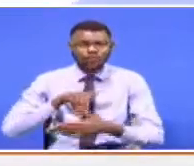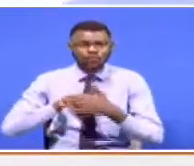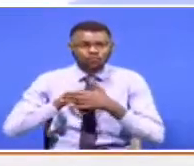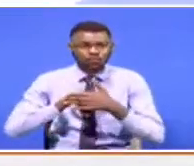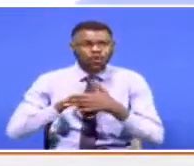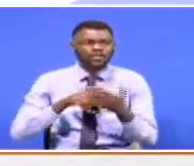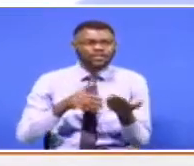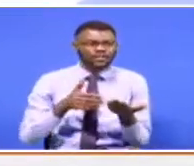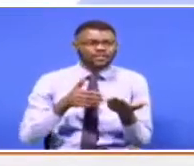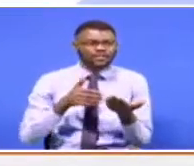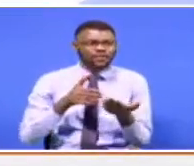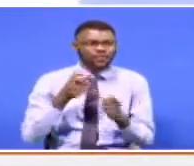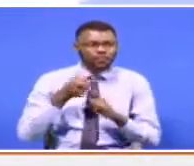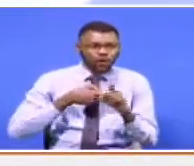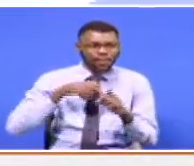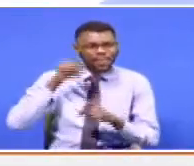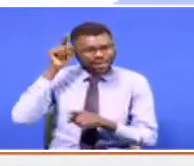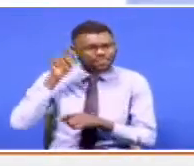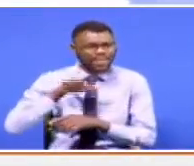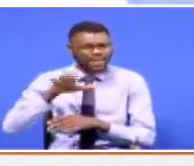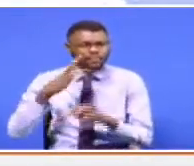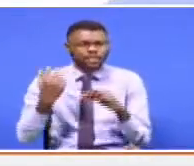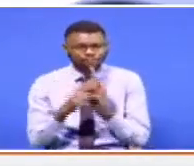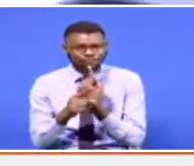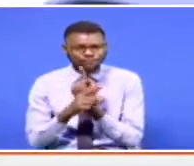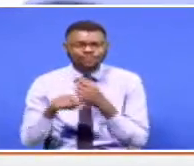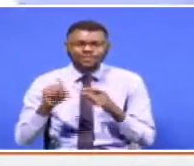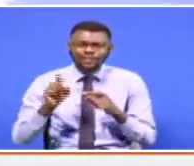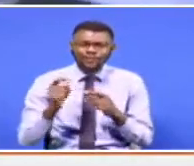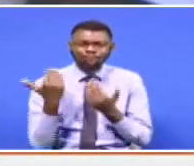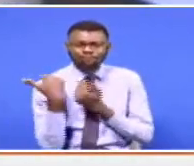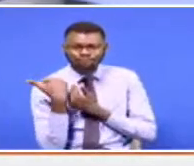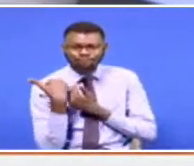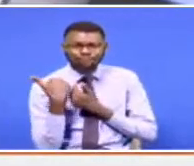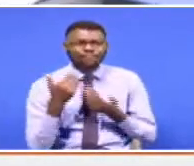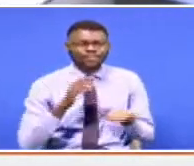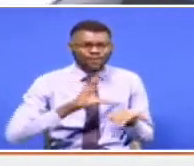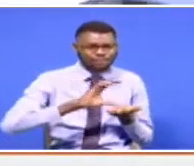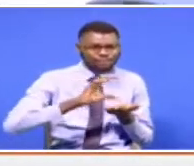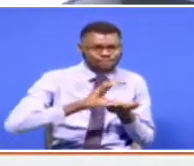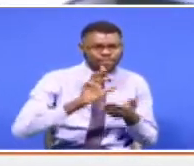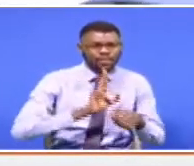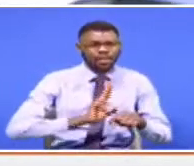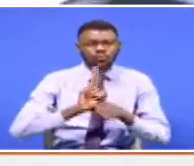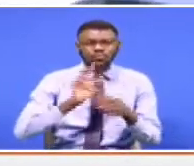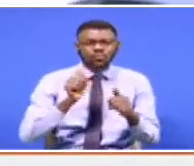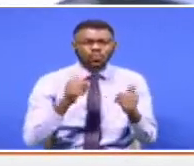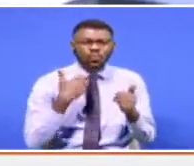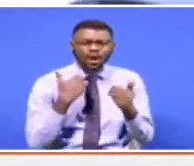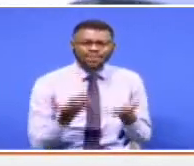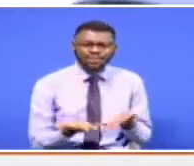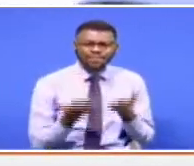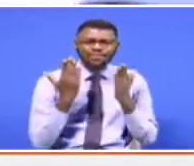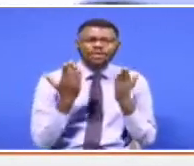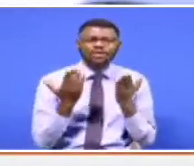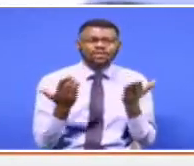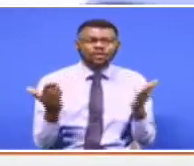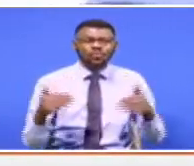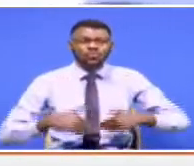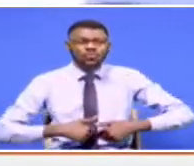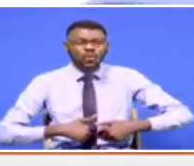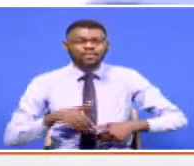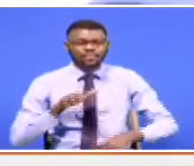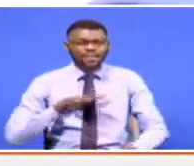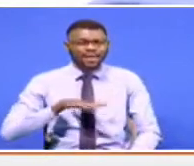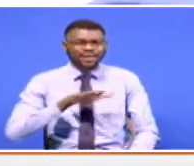work. We need accountability, transparency in how we handle our resources so that we can see gains at the grassroots. This is what we are hoping